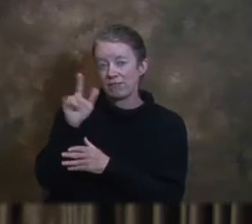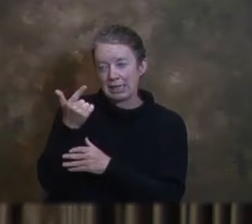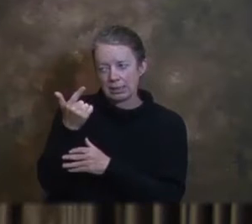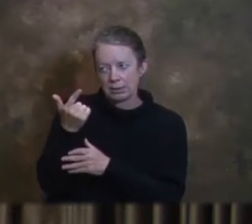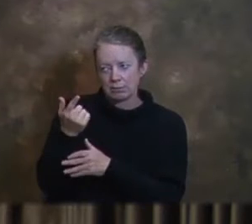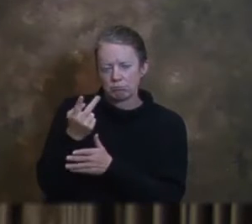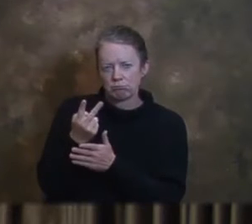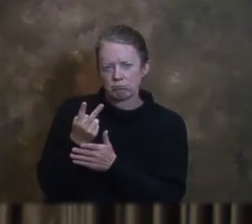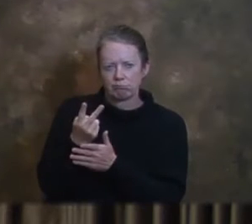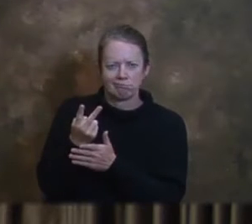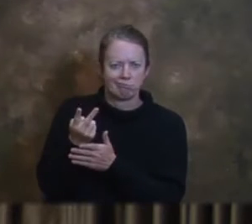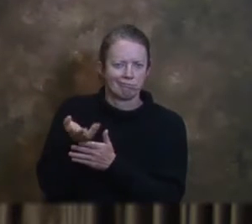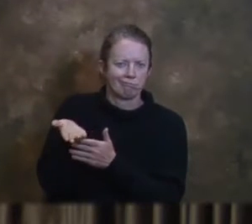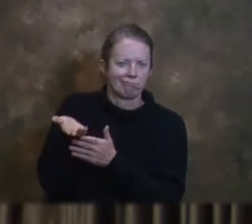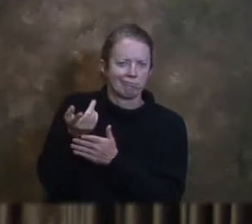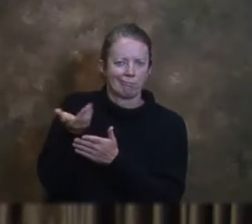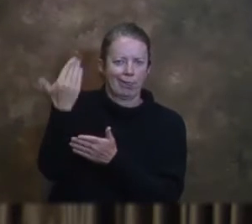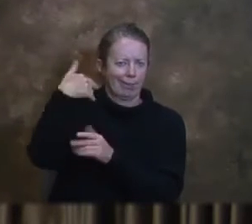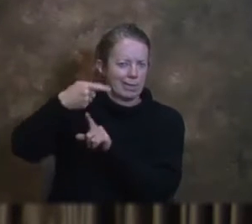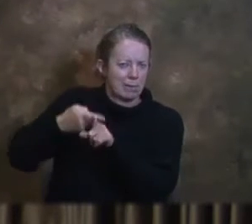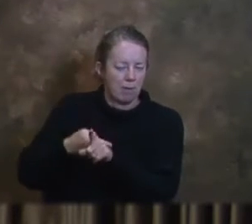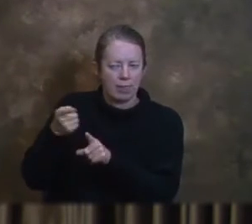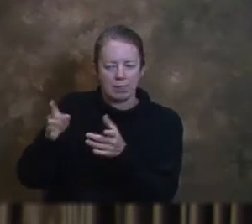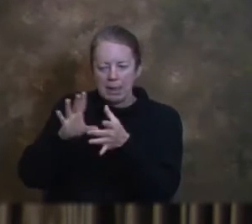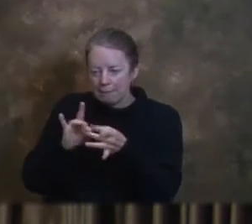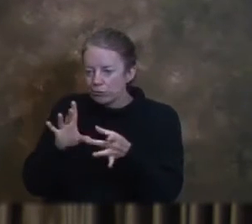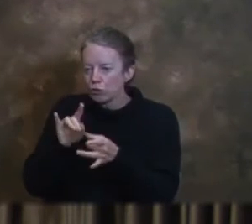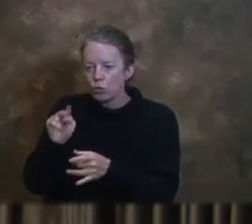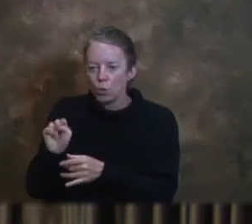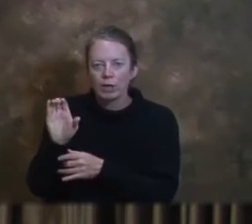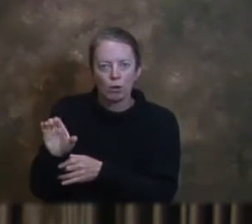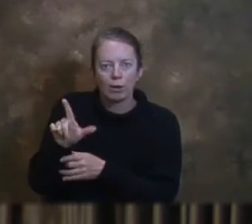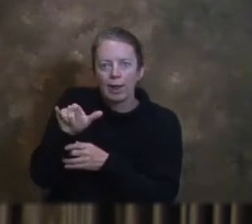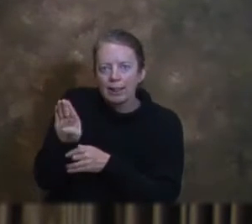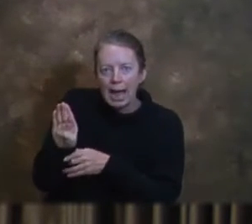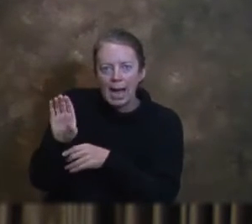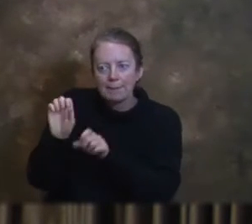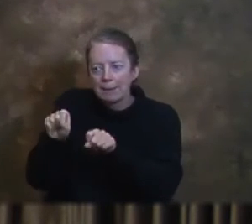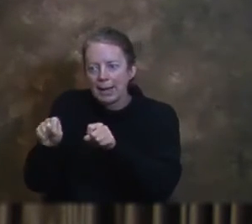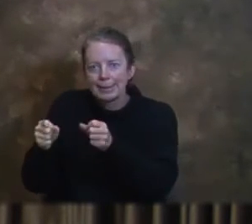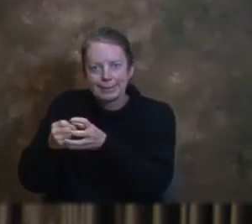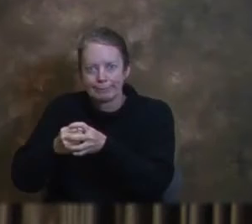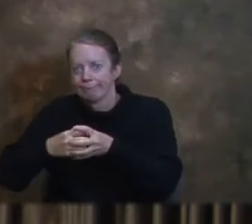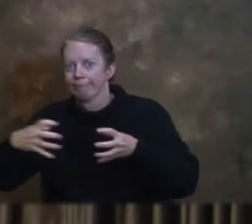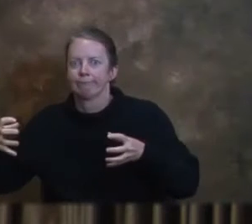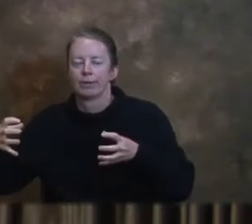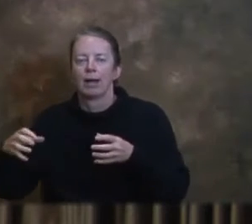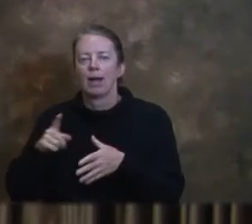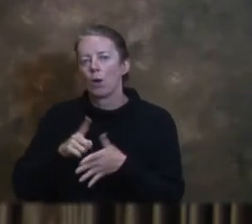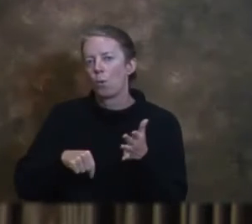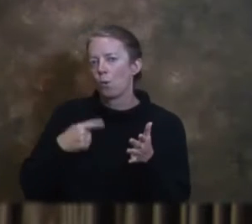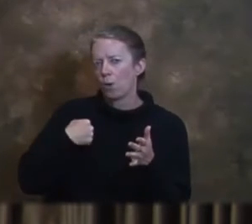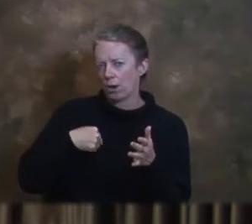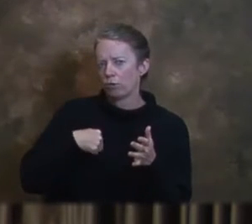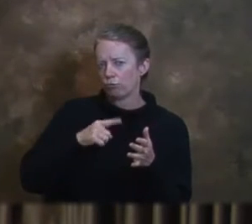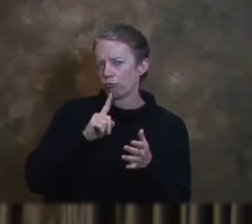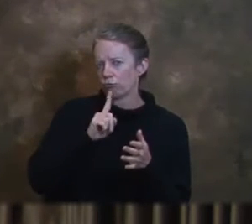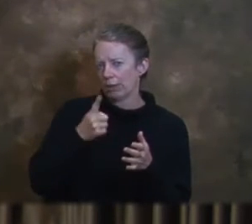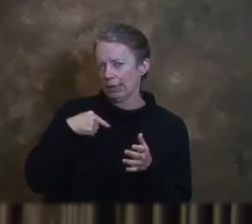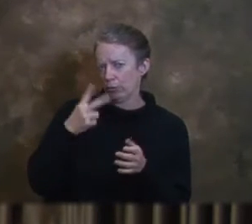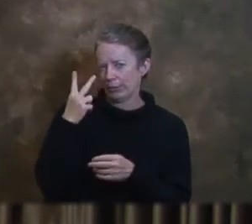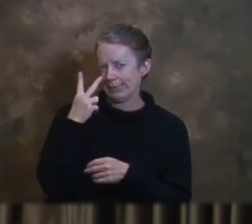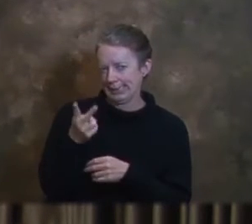mentioned like how large they had grown that North Carolina lab capacity. I think what we're really seeing is that